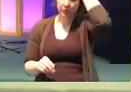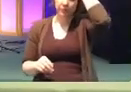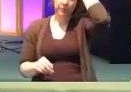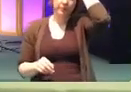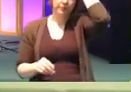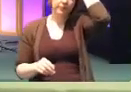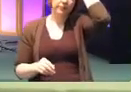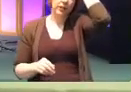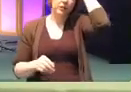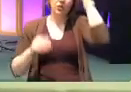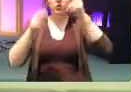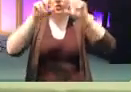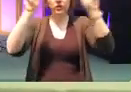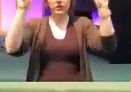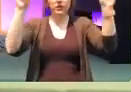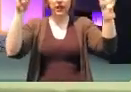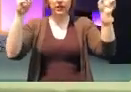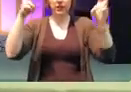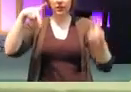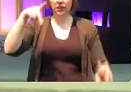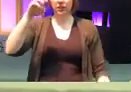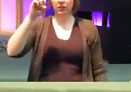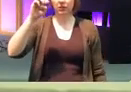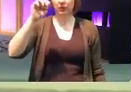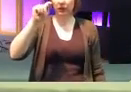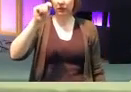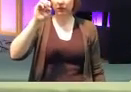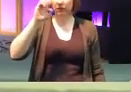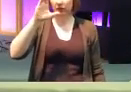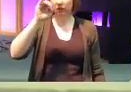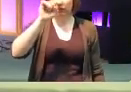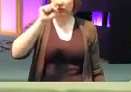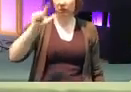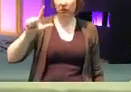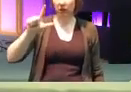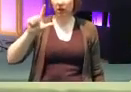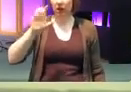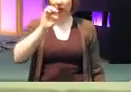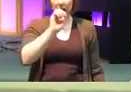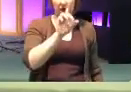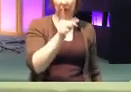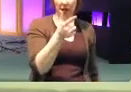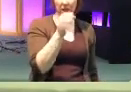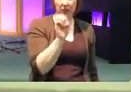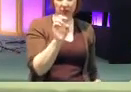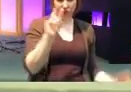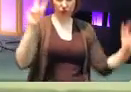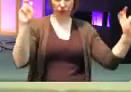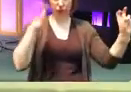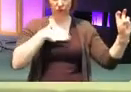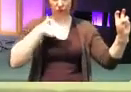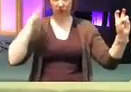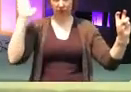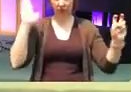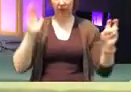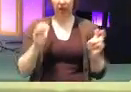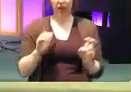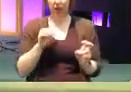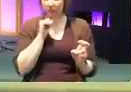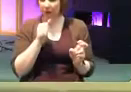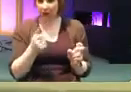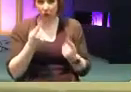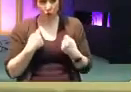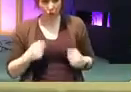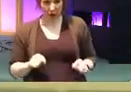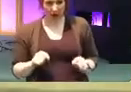again, the title of my message is The Pentecostal Edge. And I'm not saying this in any way to promote ourselves or make